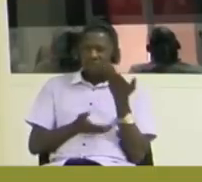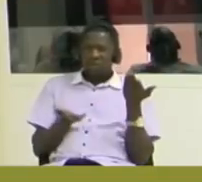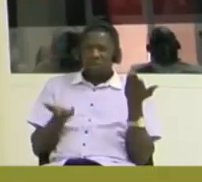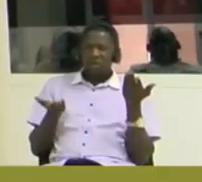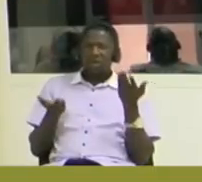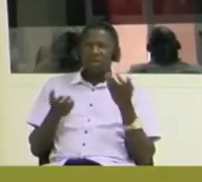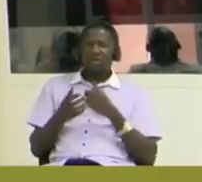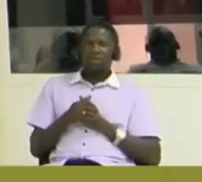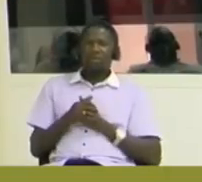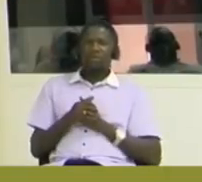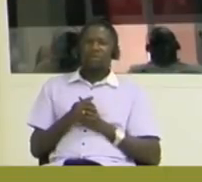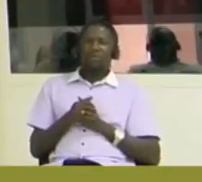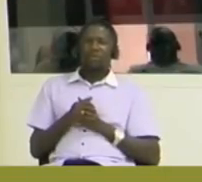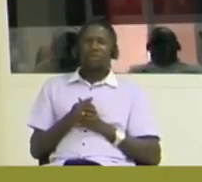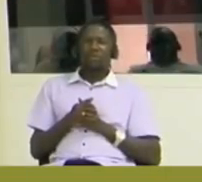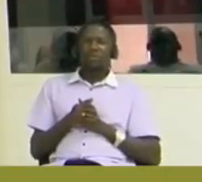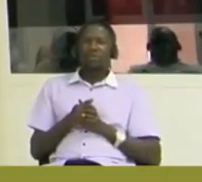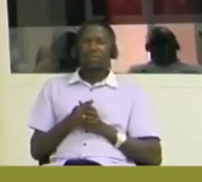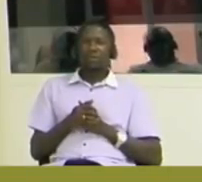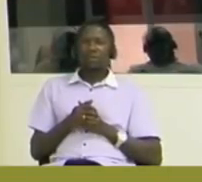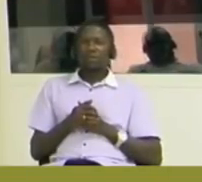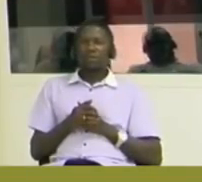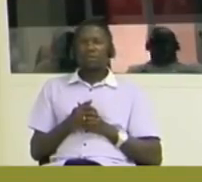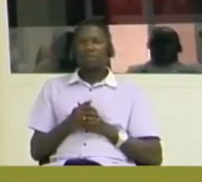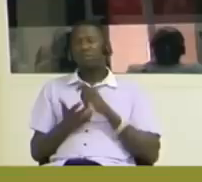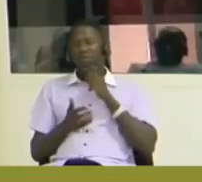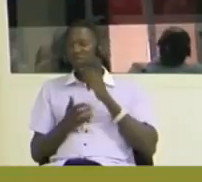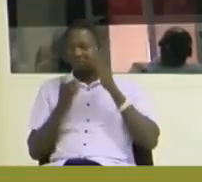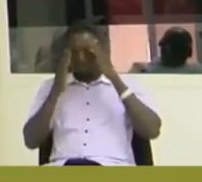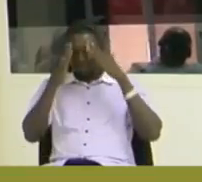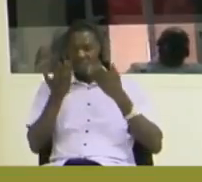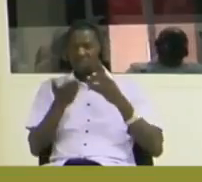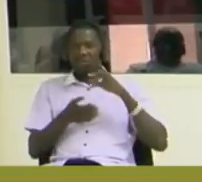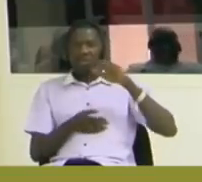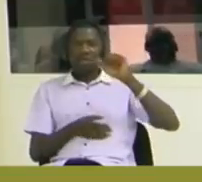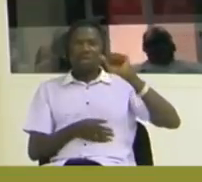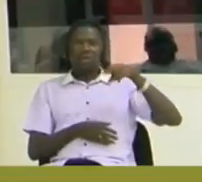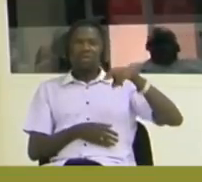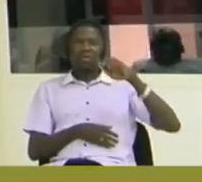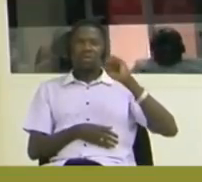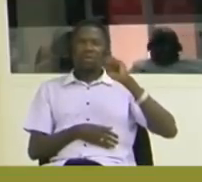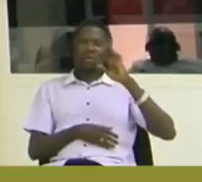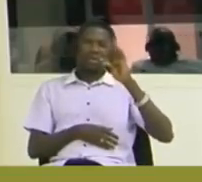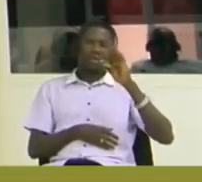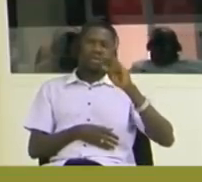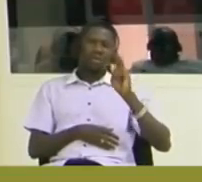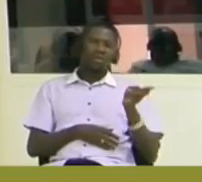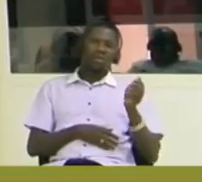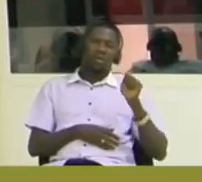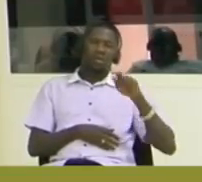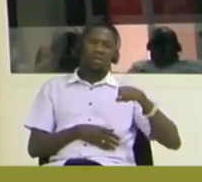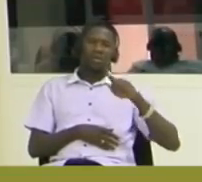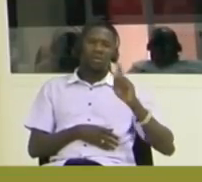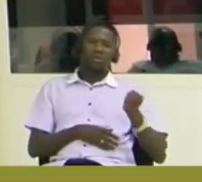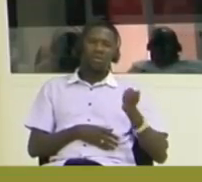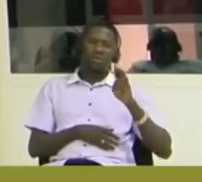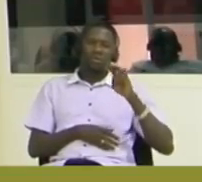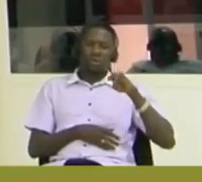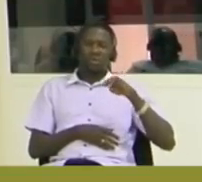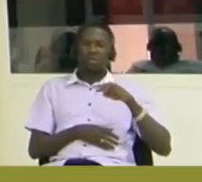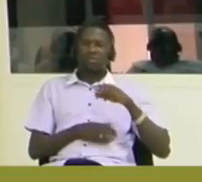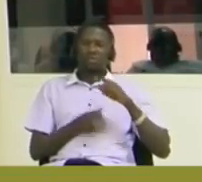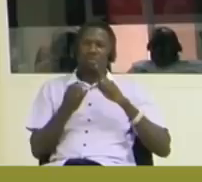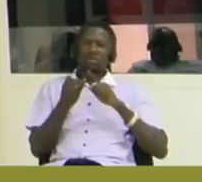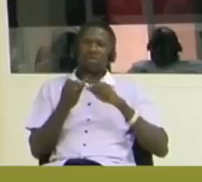Well, sir, I don't know Ahmed Jangom to that extent. Lamindur, I don't believe so at